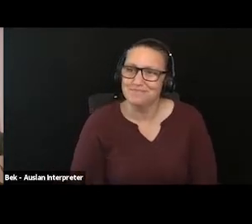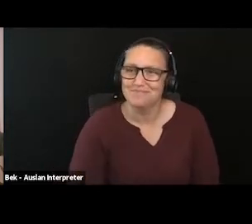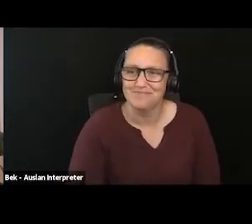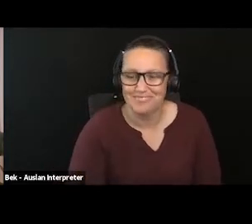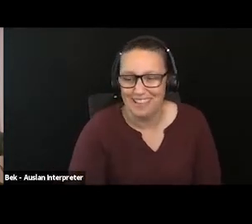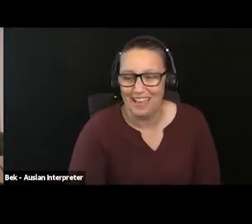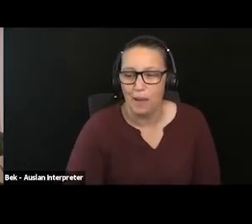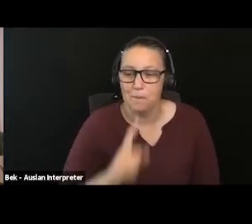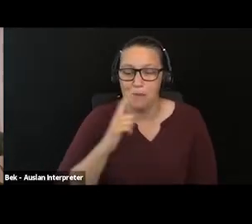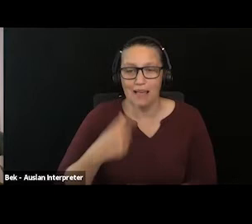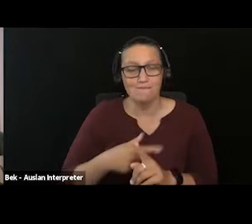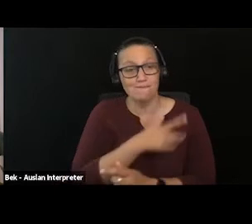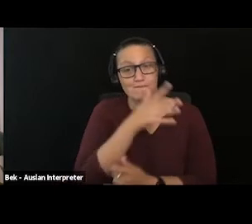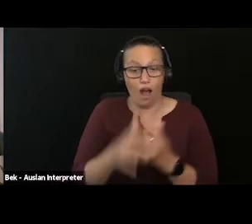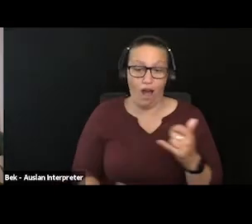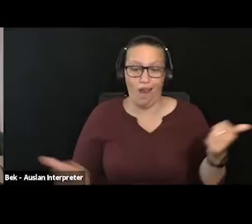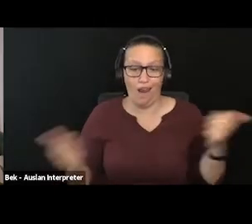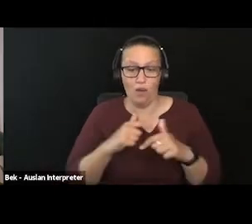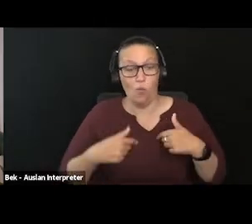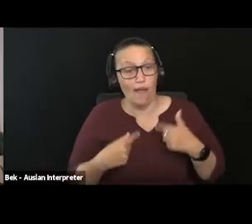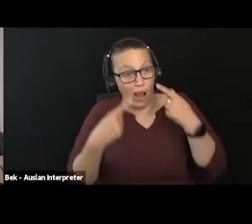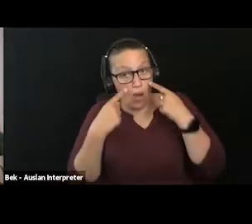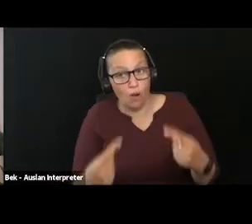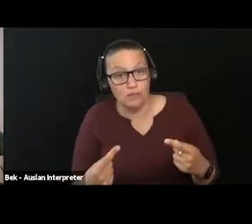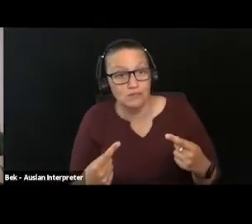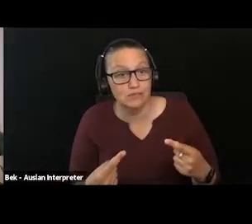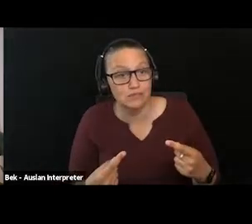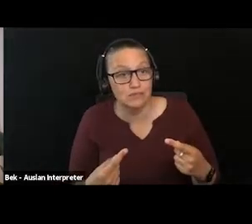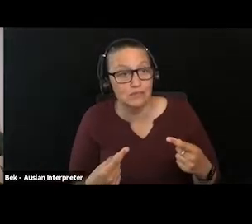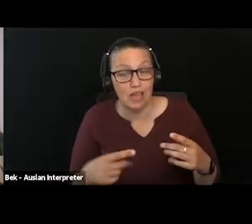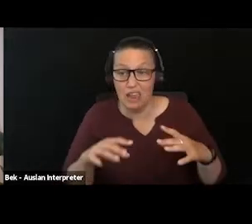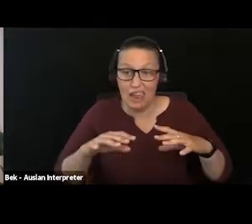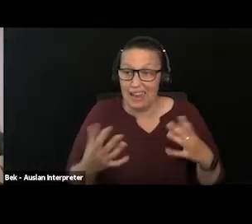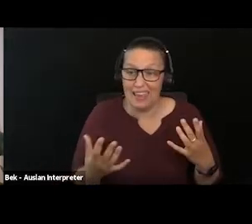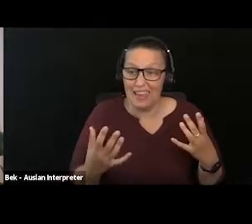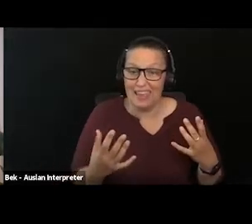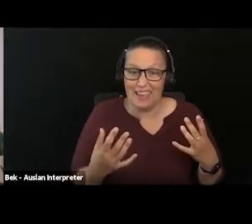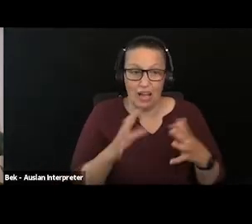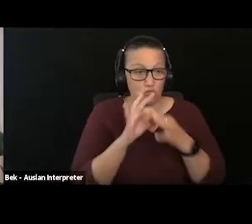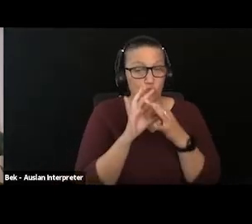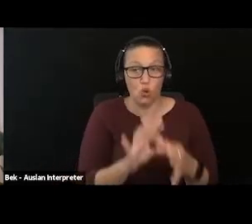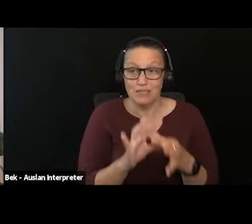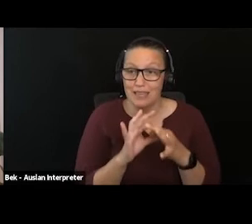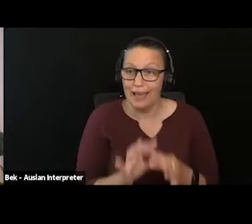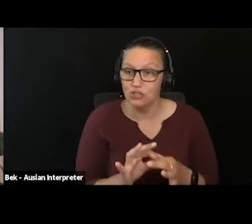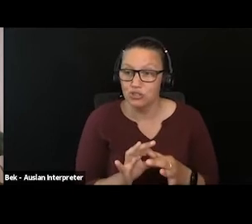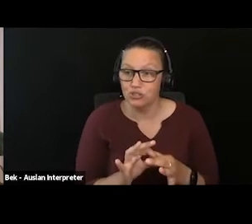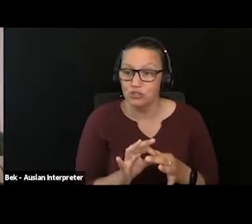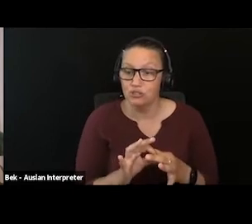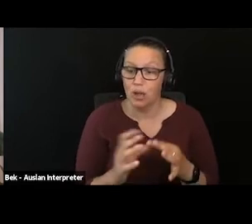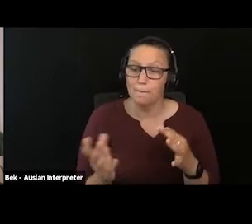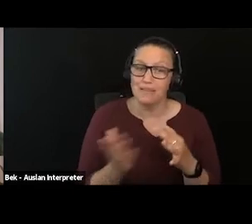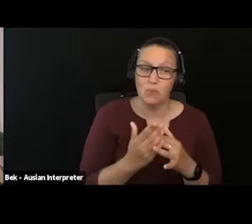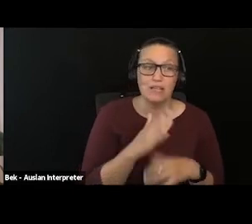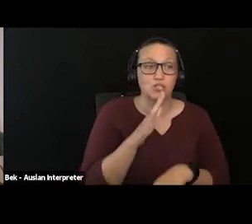And then finally, we did work looking at whether or not there was an association between